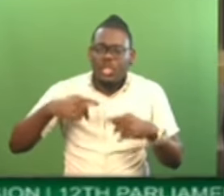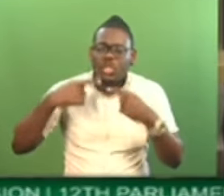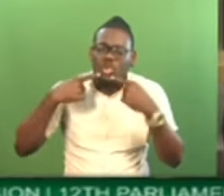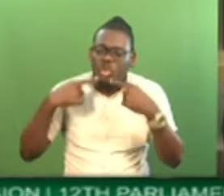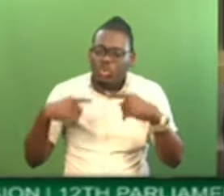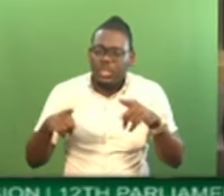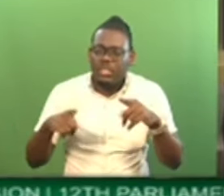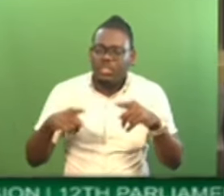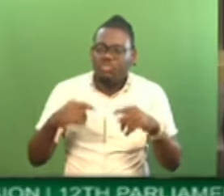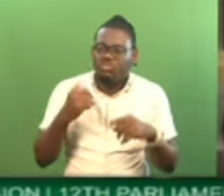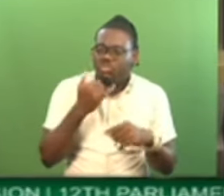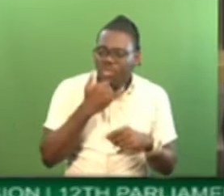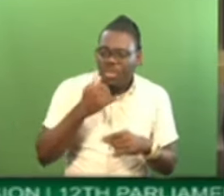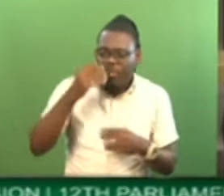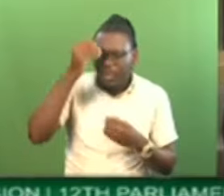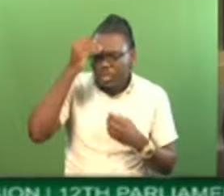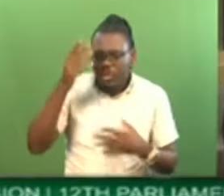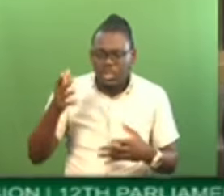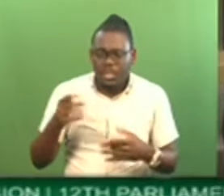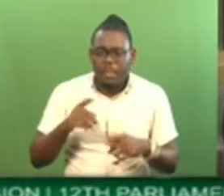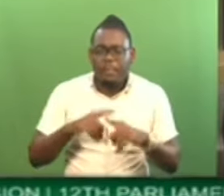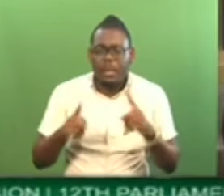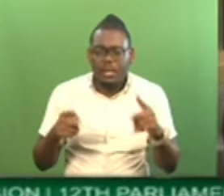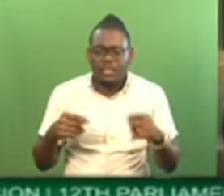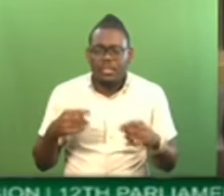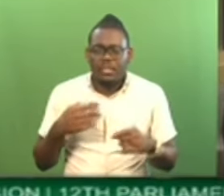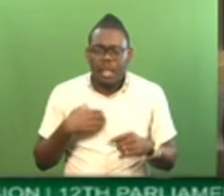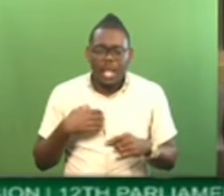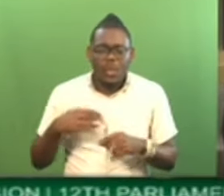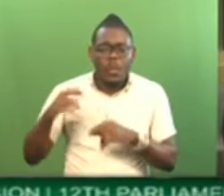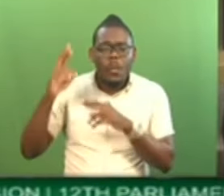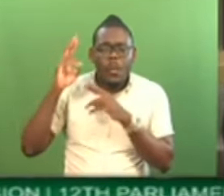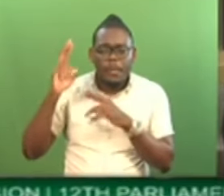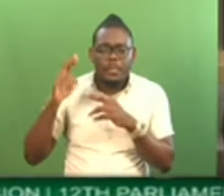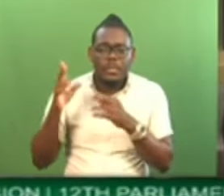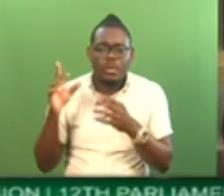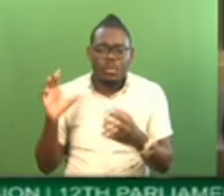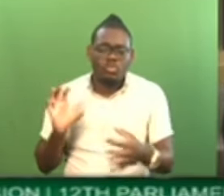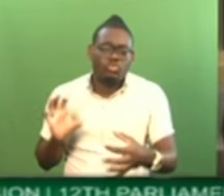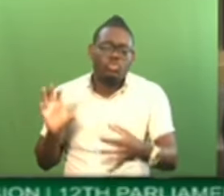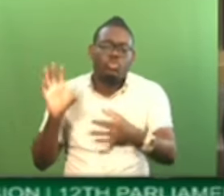It is my hope that they will join the flood of journalists who now want to be a part